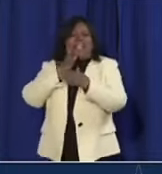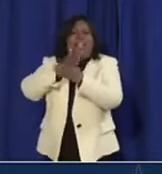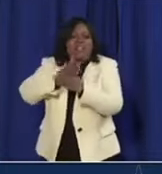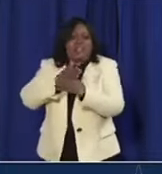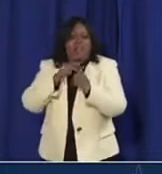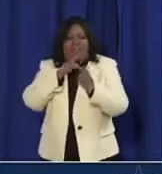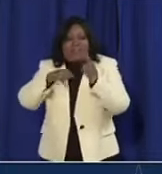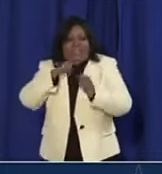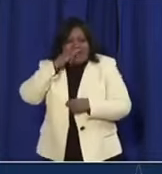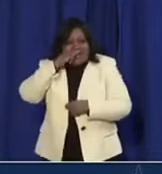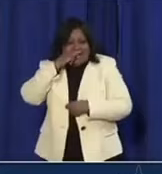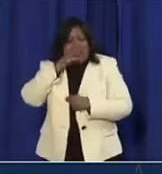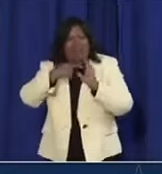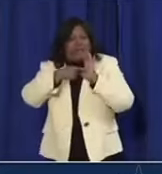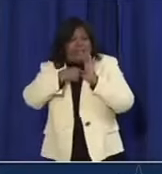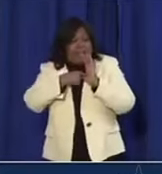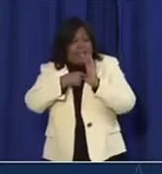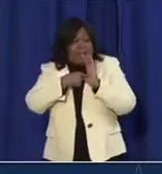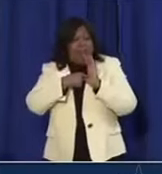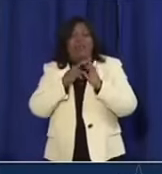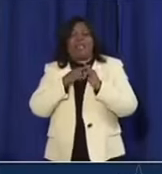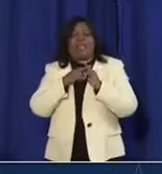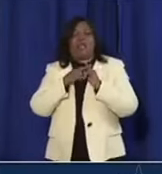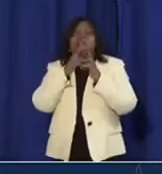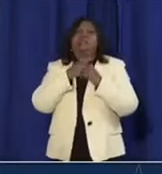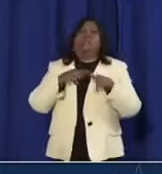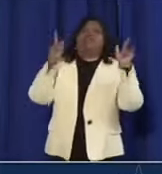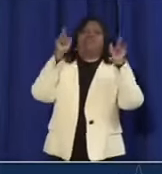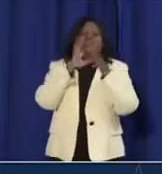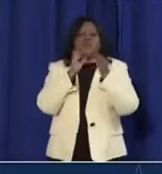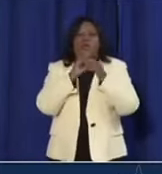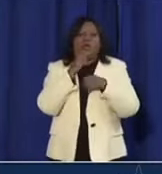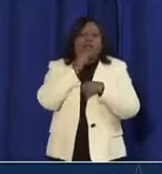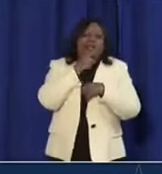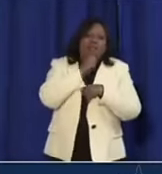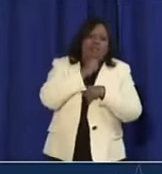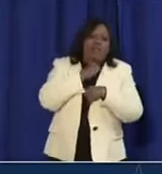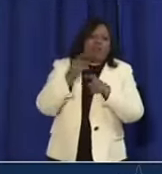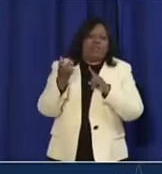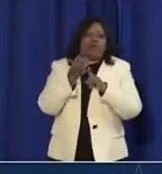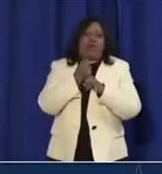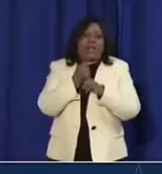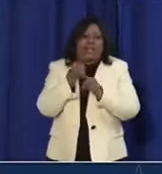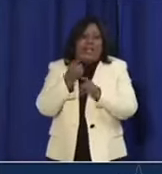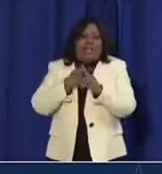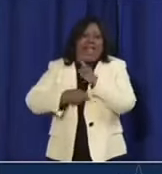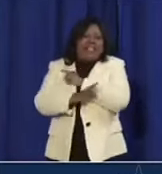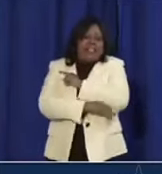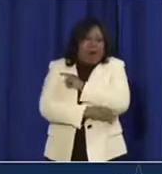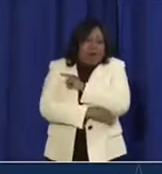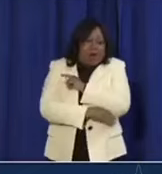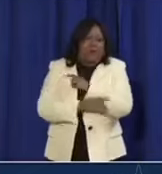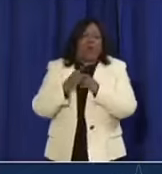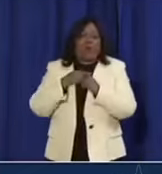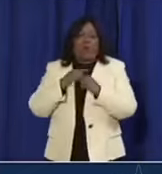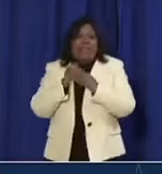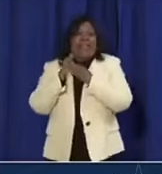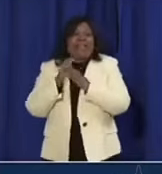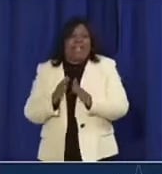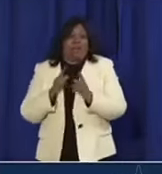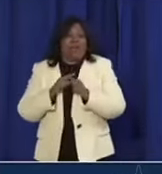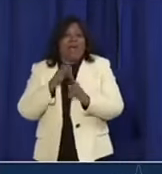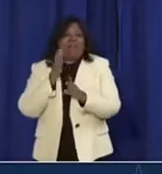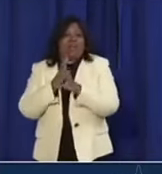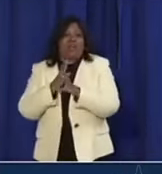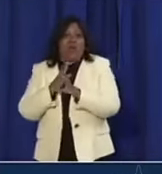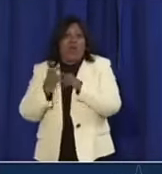these kids. So, for example, there was an infamous story of an 11-year-old who was arrested last fall, who was a leader leader of a